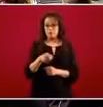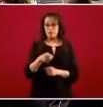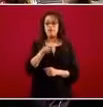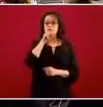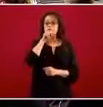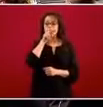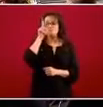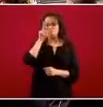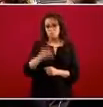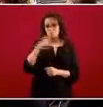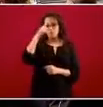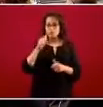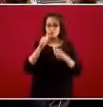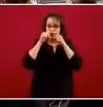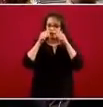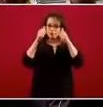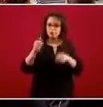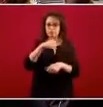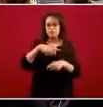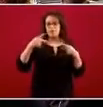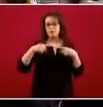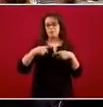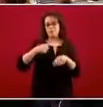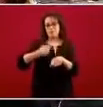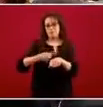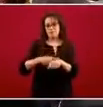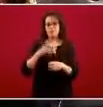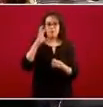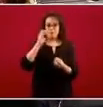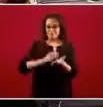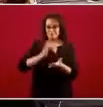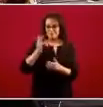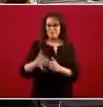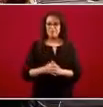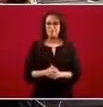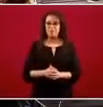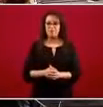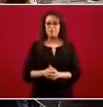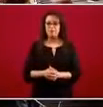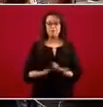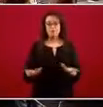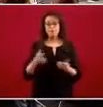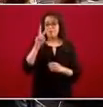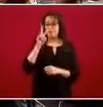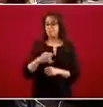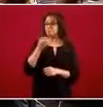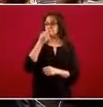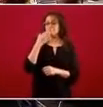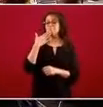So these are some of the measures that we at the Mexican Institute for